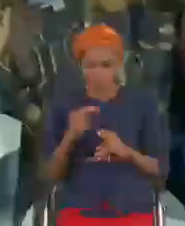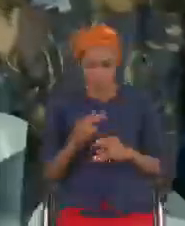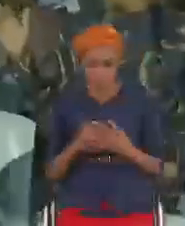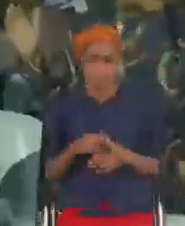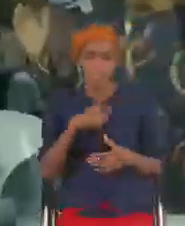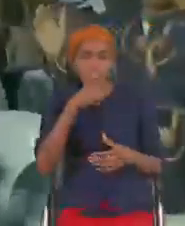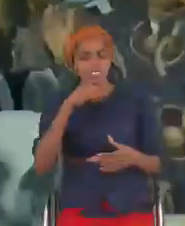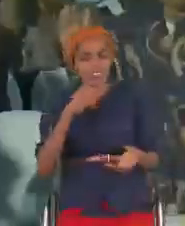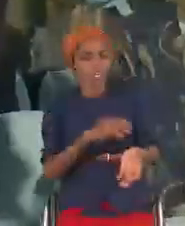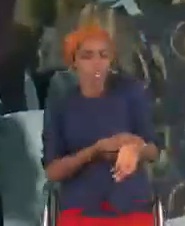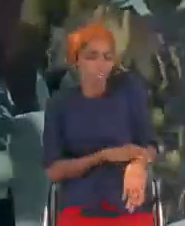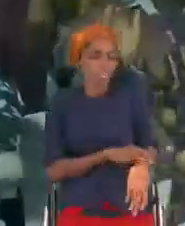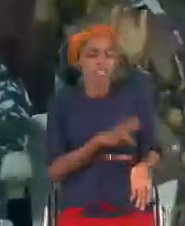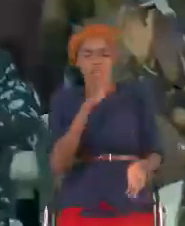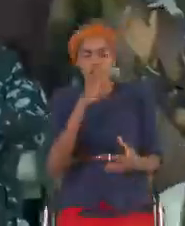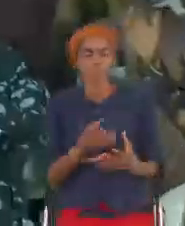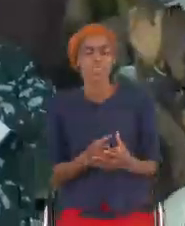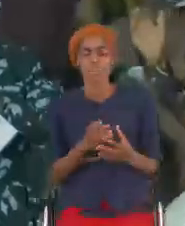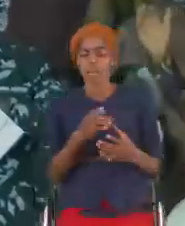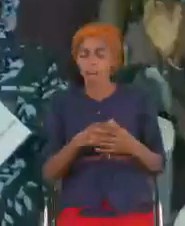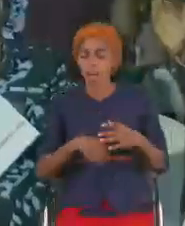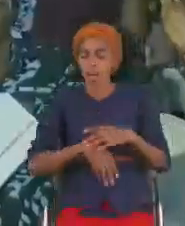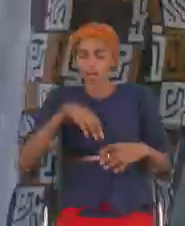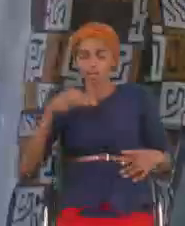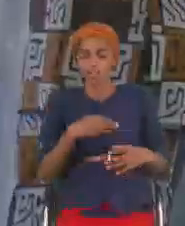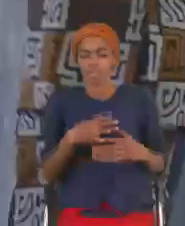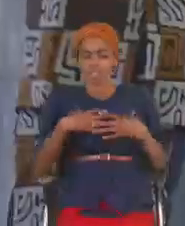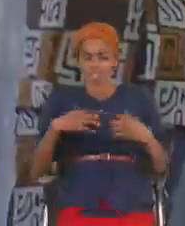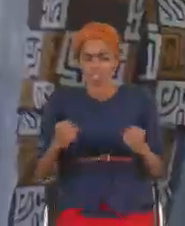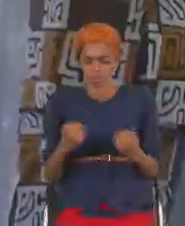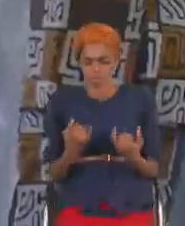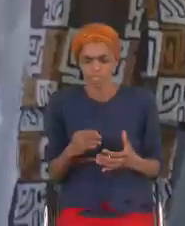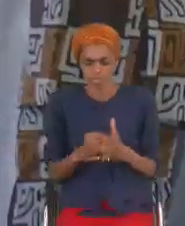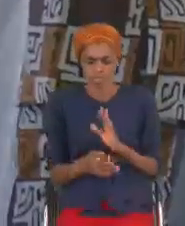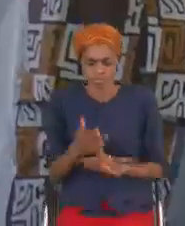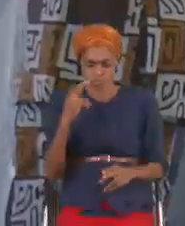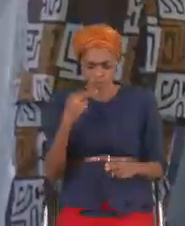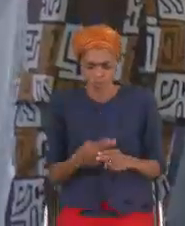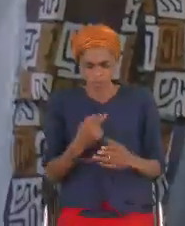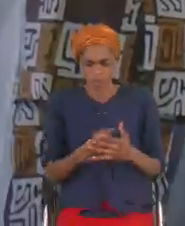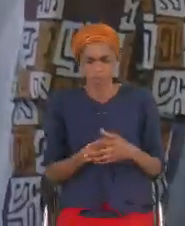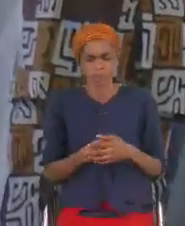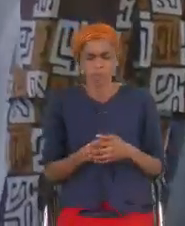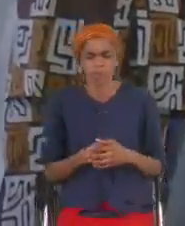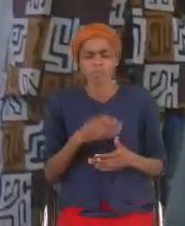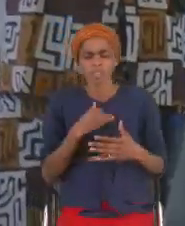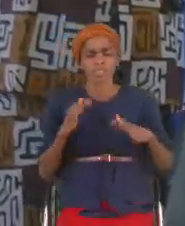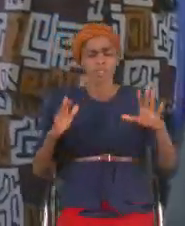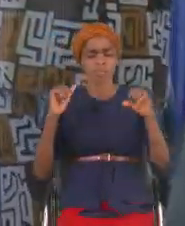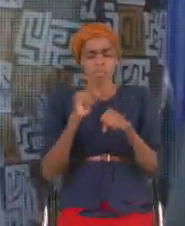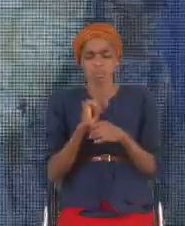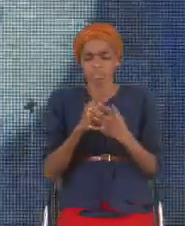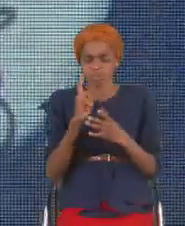hand, be stretched out and be made whole in Jesus' name. The miracle you